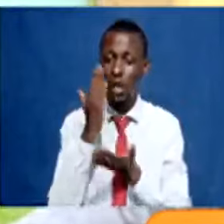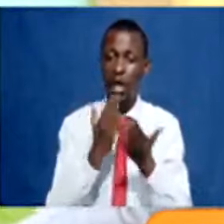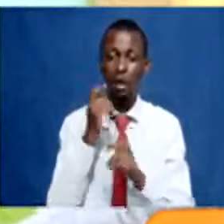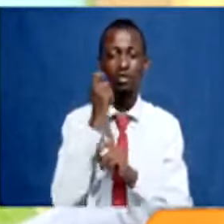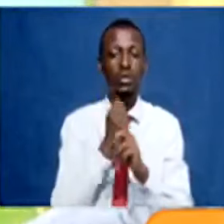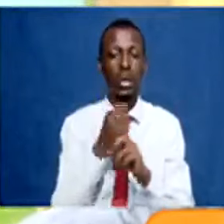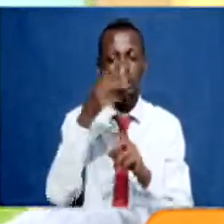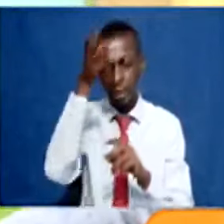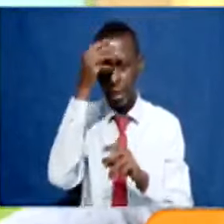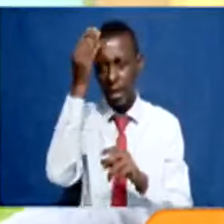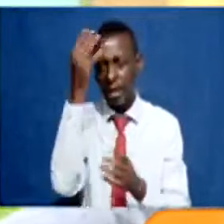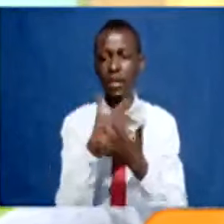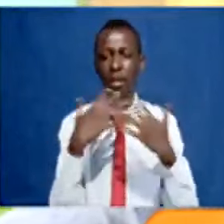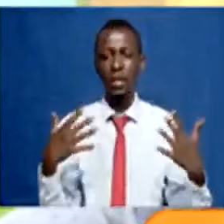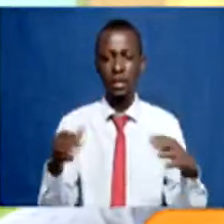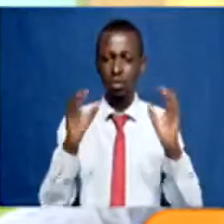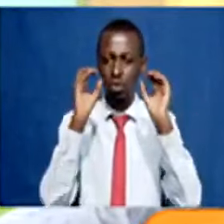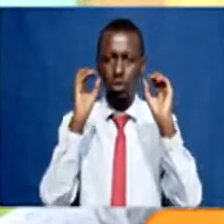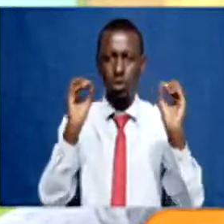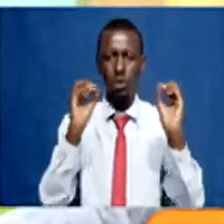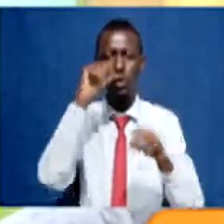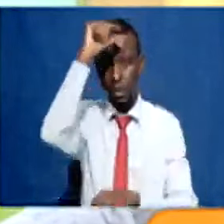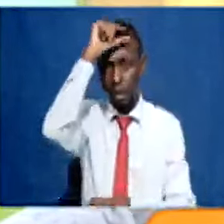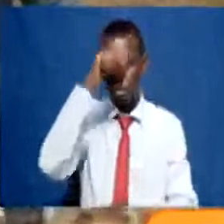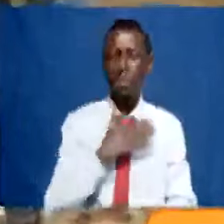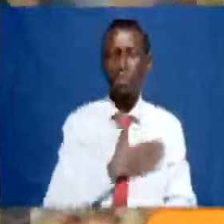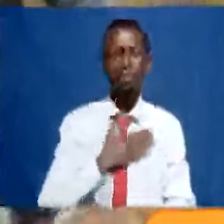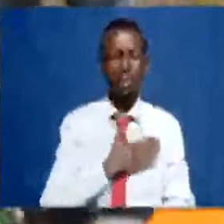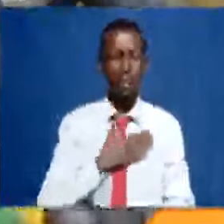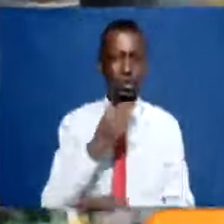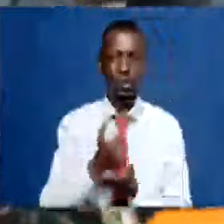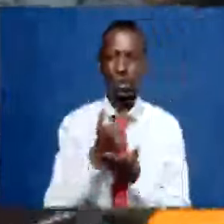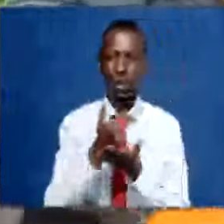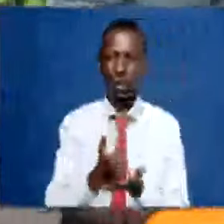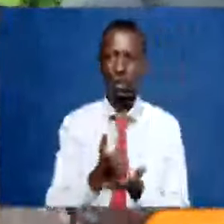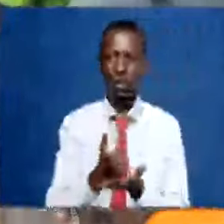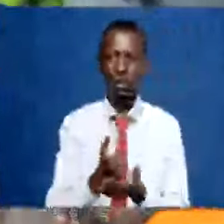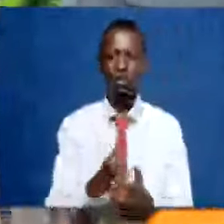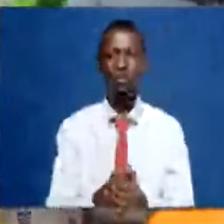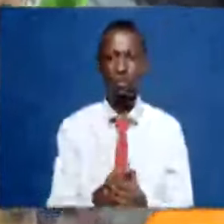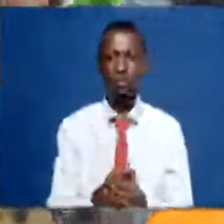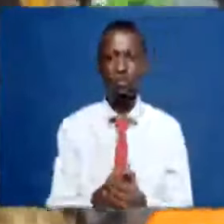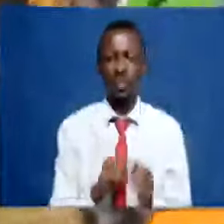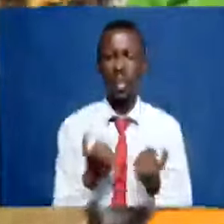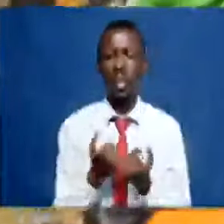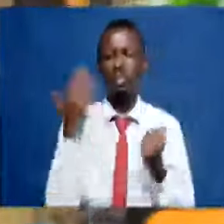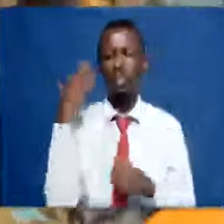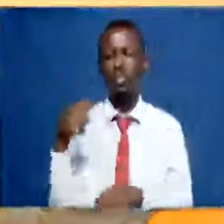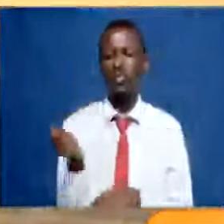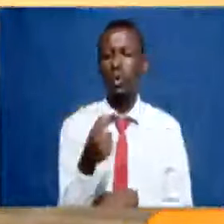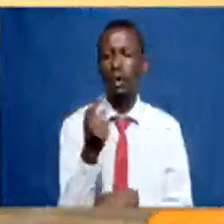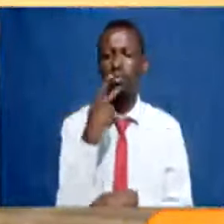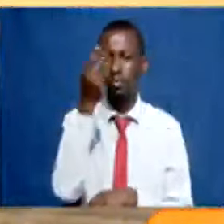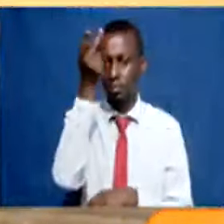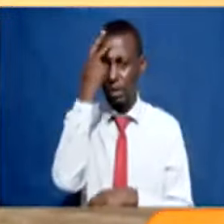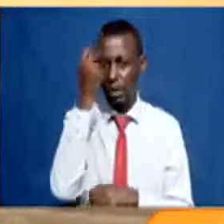kitu wanasoma. Tafadhali serikali tusaidie. The incident comes barely a month after